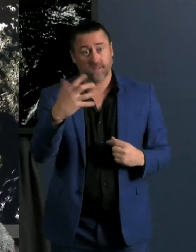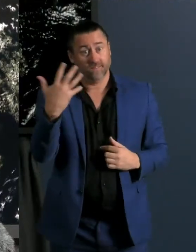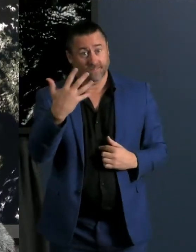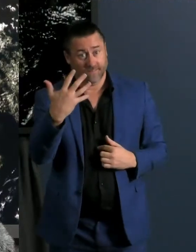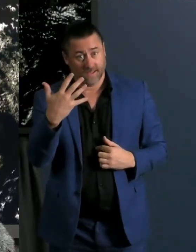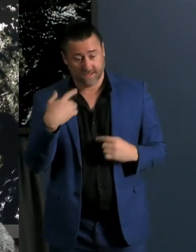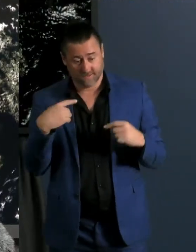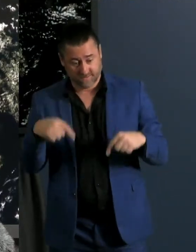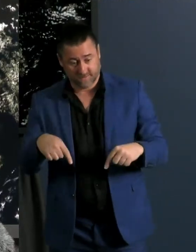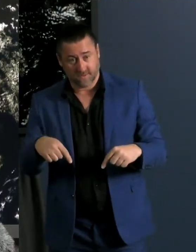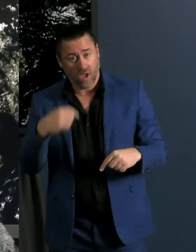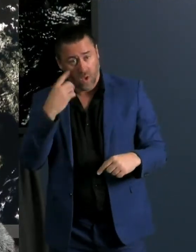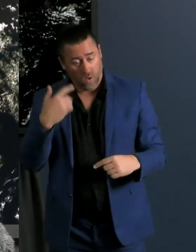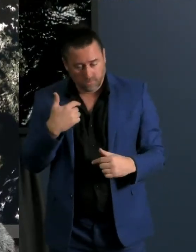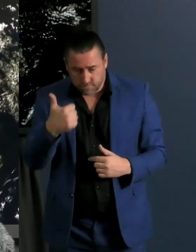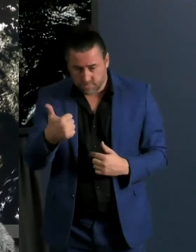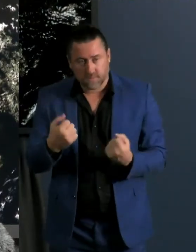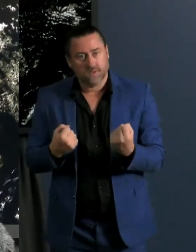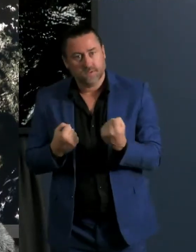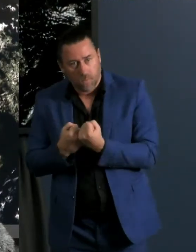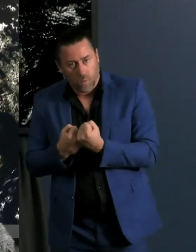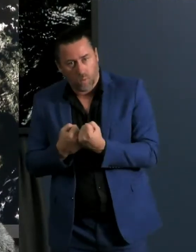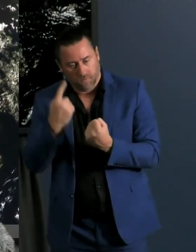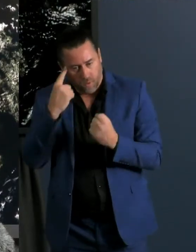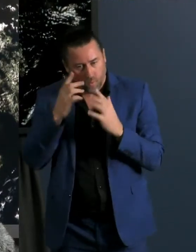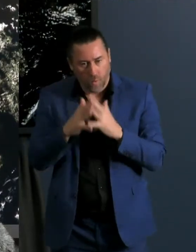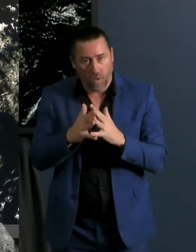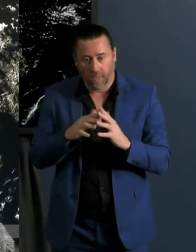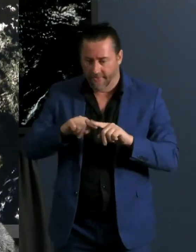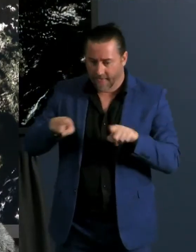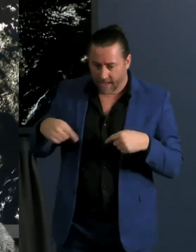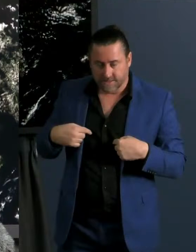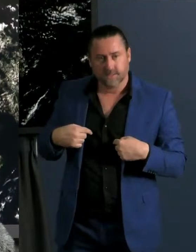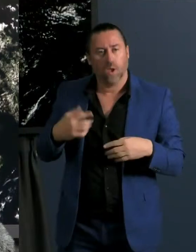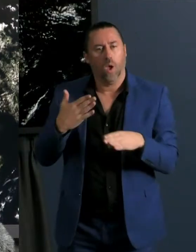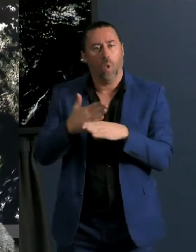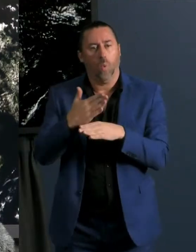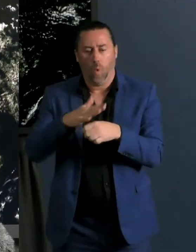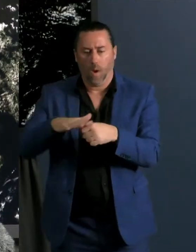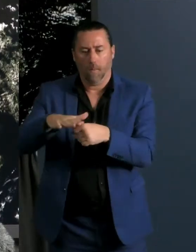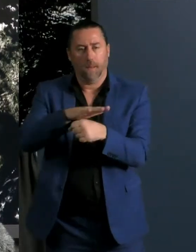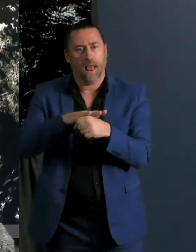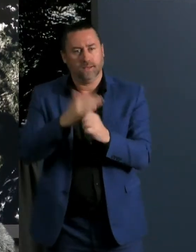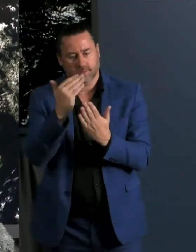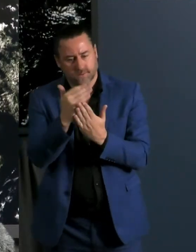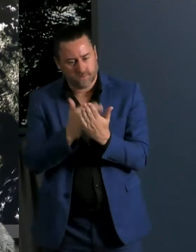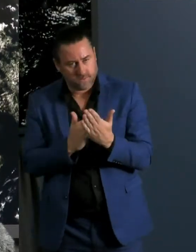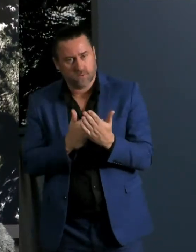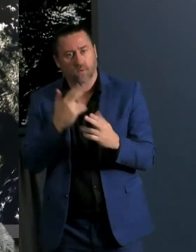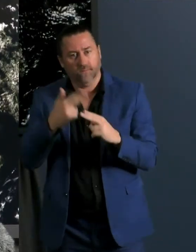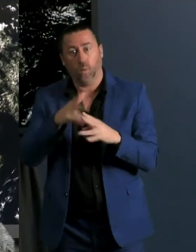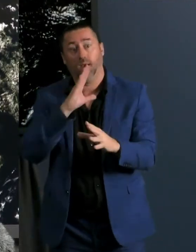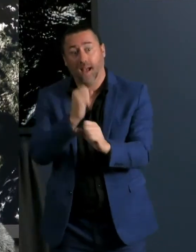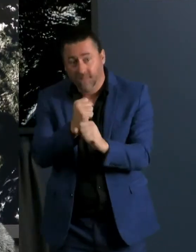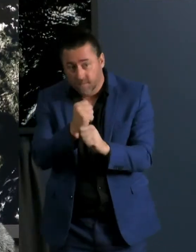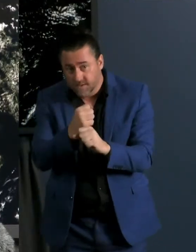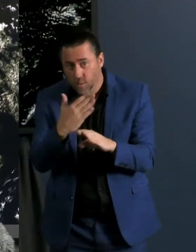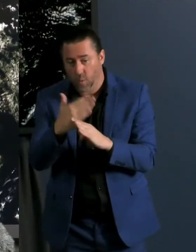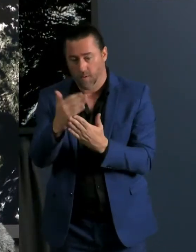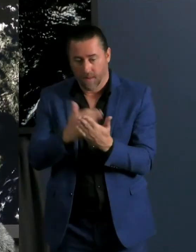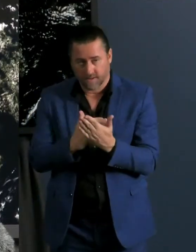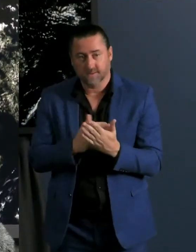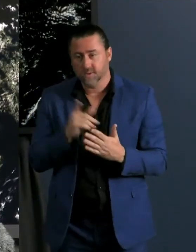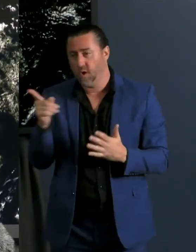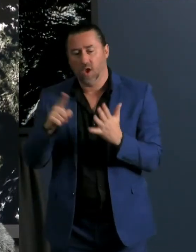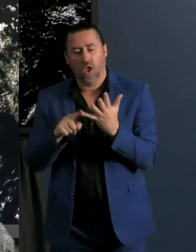2015, a supporter of us having the best workplace conditions on government workplaces, and that is what